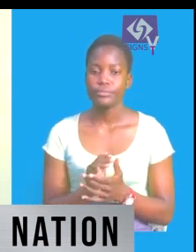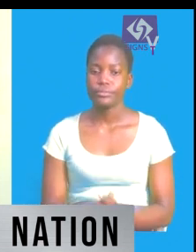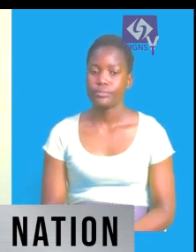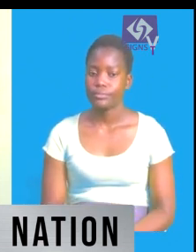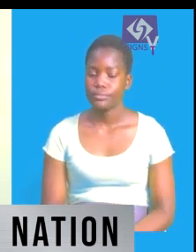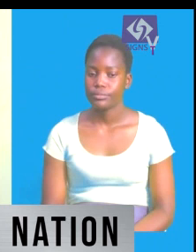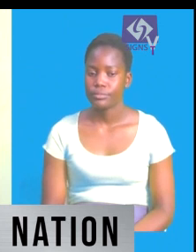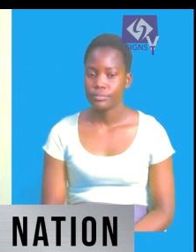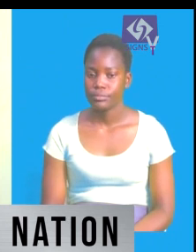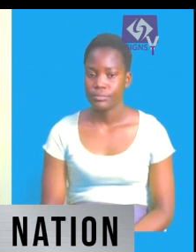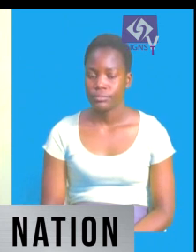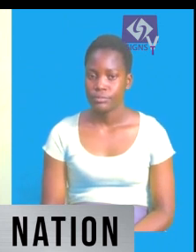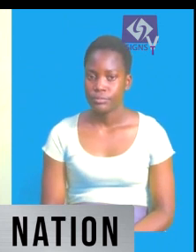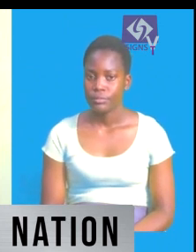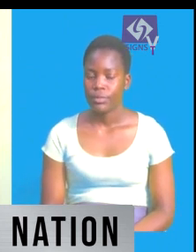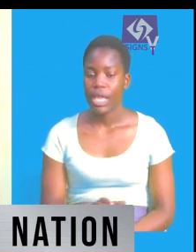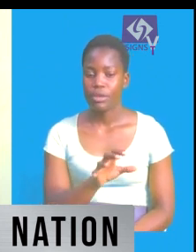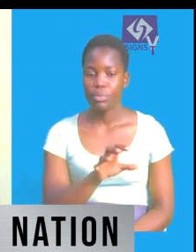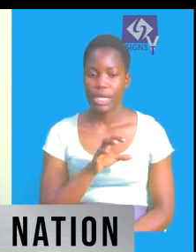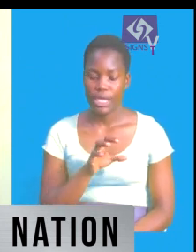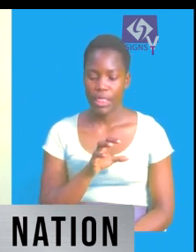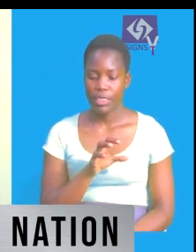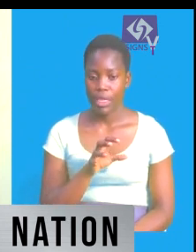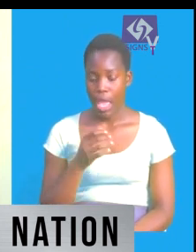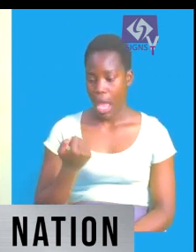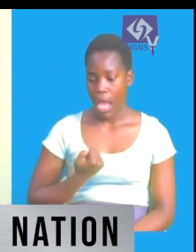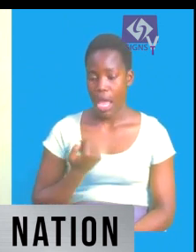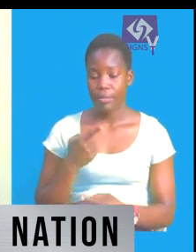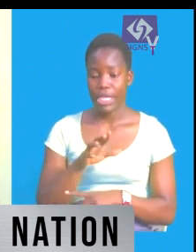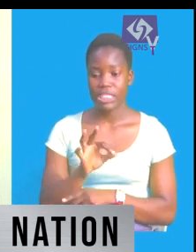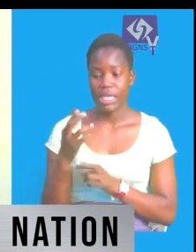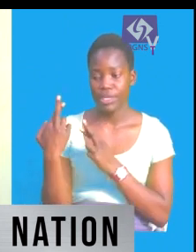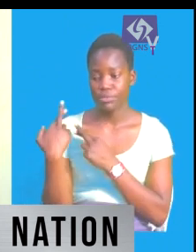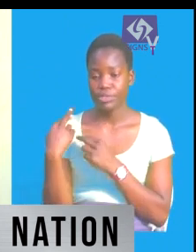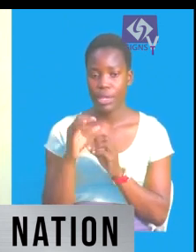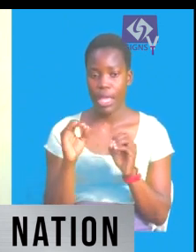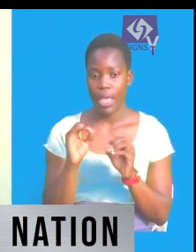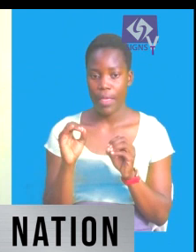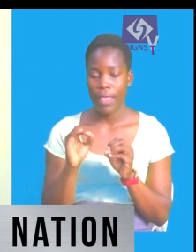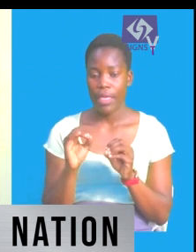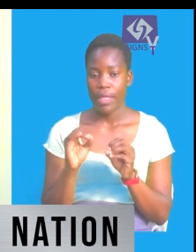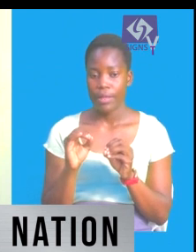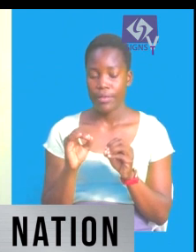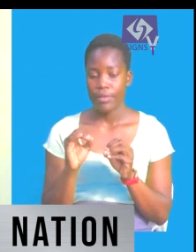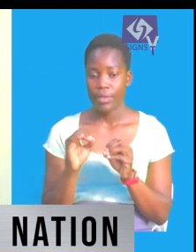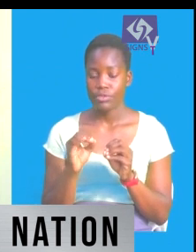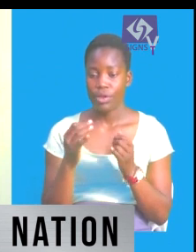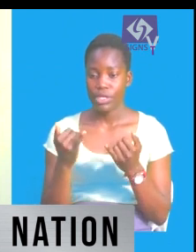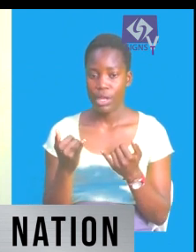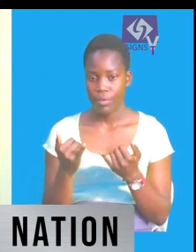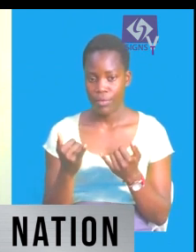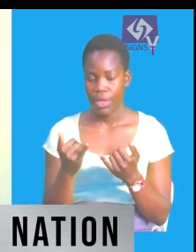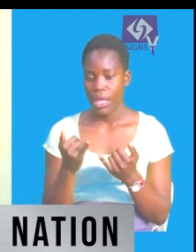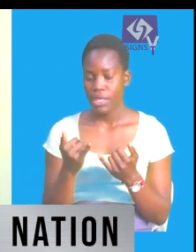impregnated someone's daughter, but they don't want to take responsibility of the child, but they are working. So there's this thing